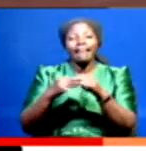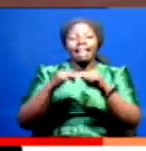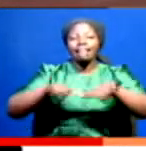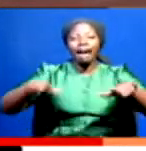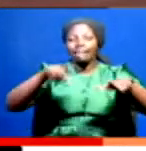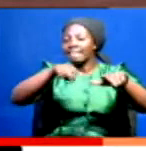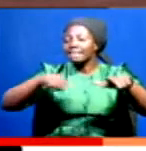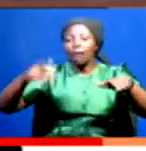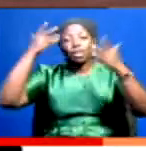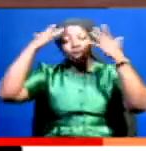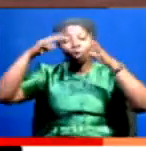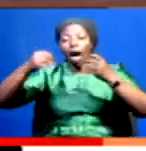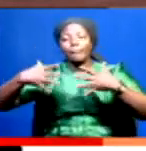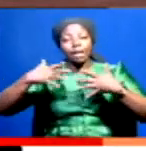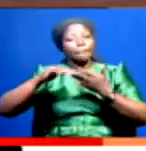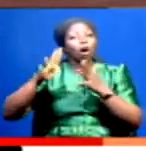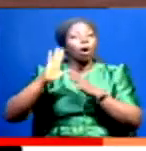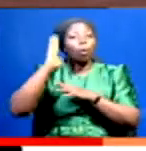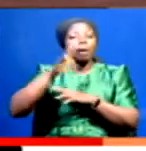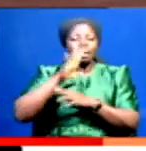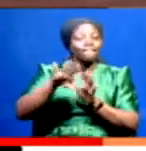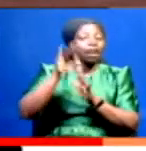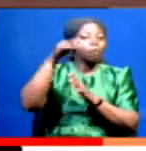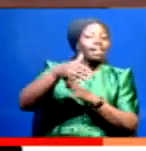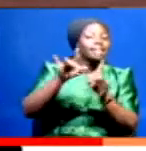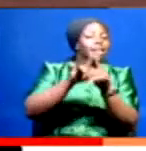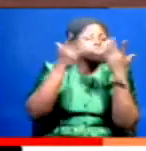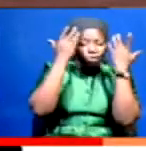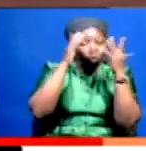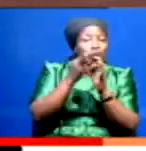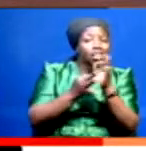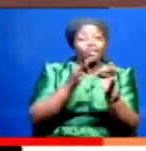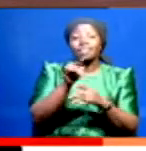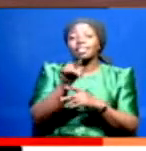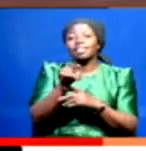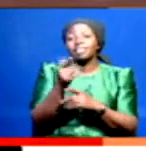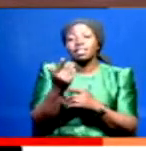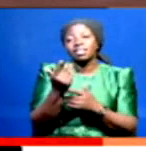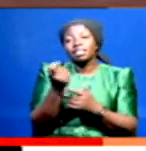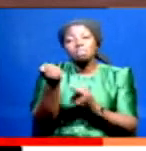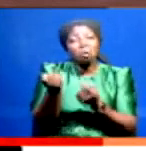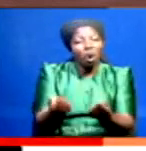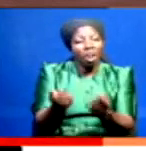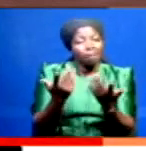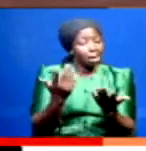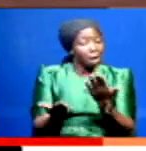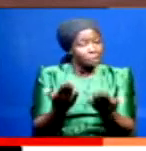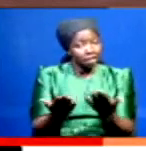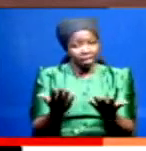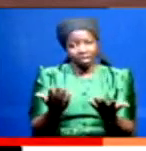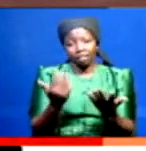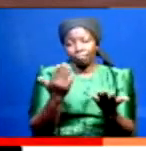more, mm-hmm, will be discovered, and we even don't know whether this is just a tip of an iceberg. It could be